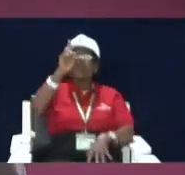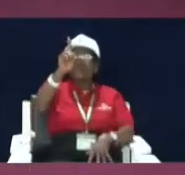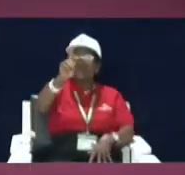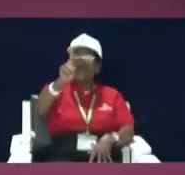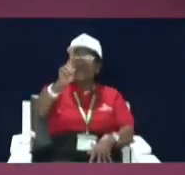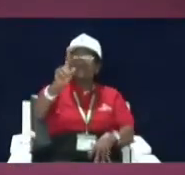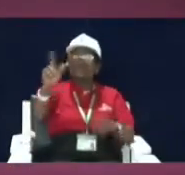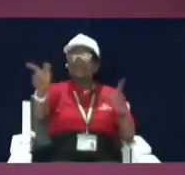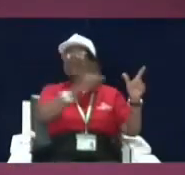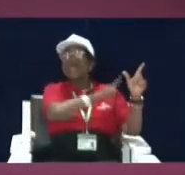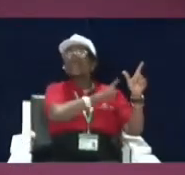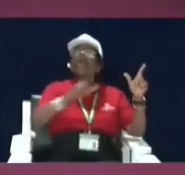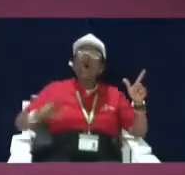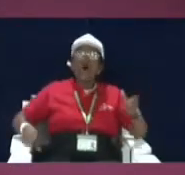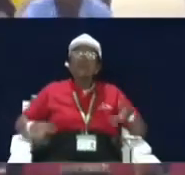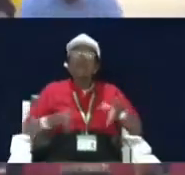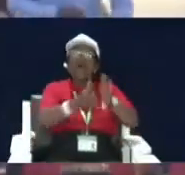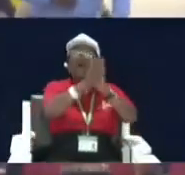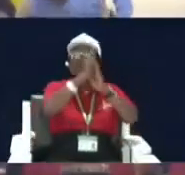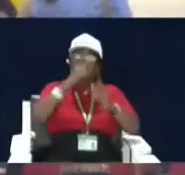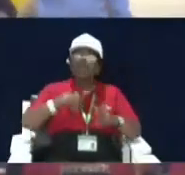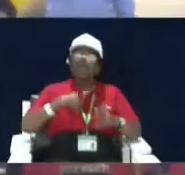Lord asked me to tell someone